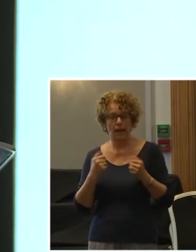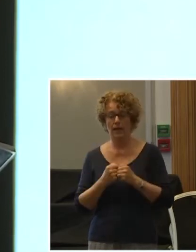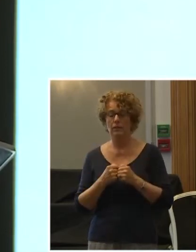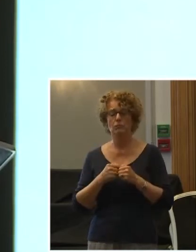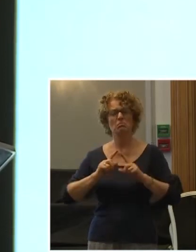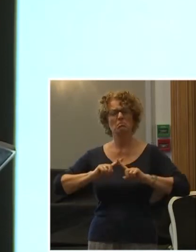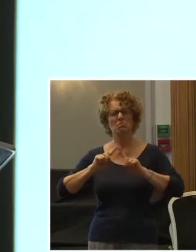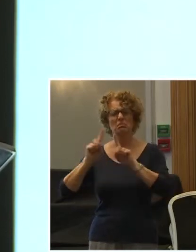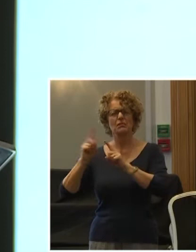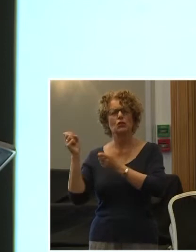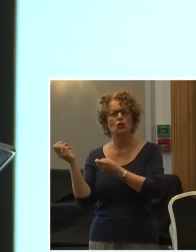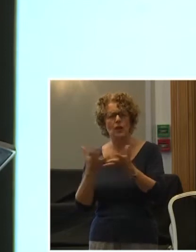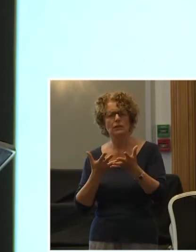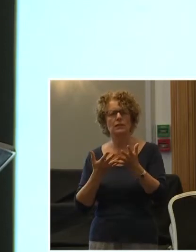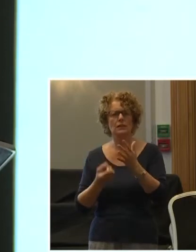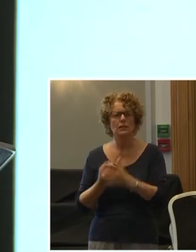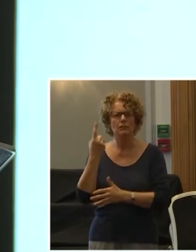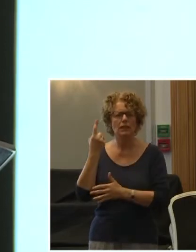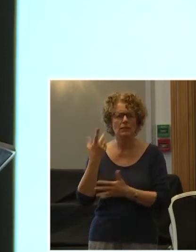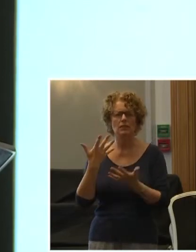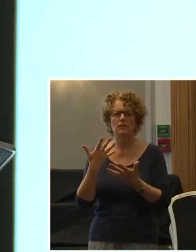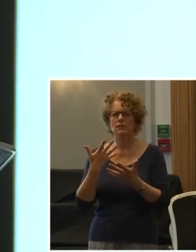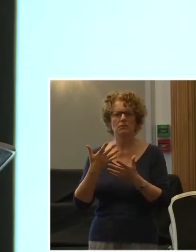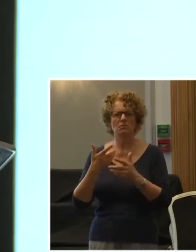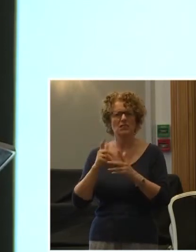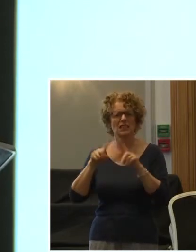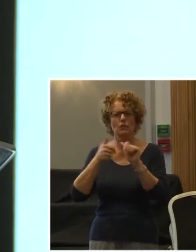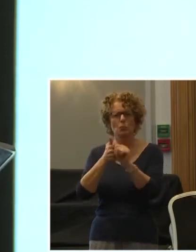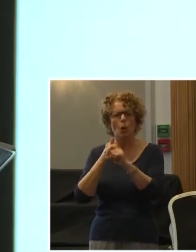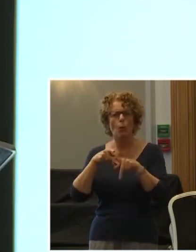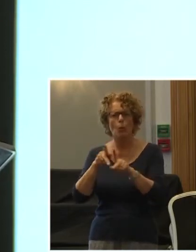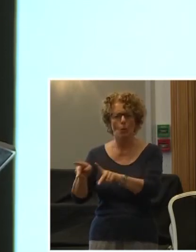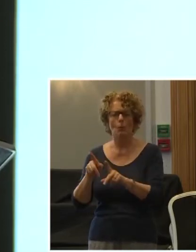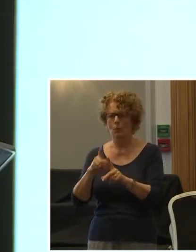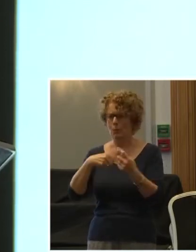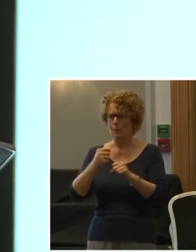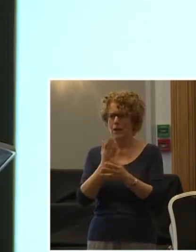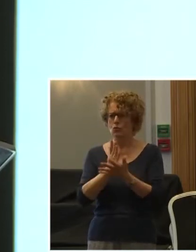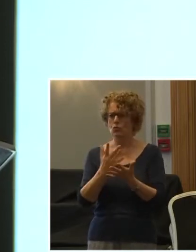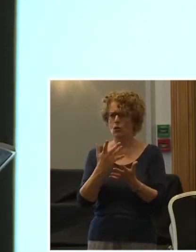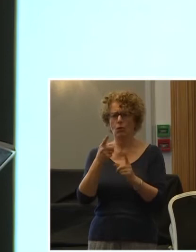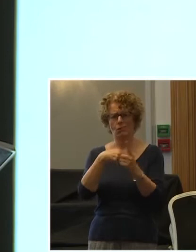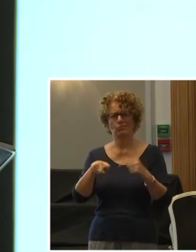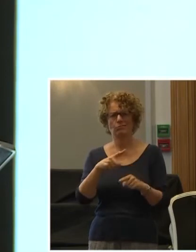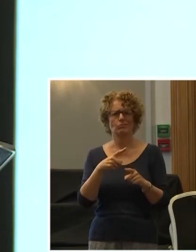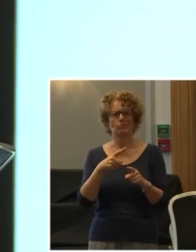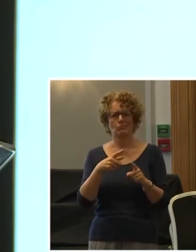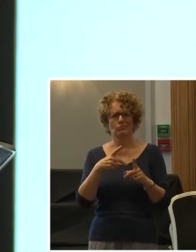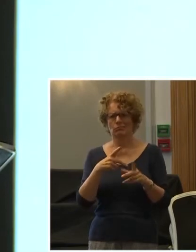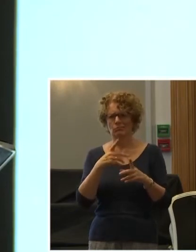support mechanisms to help the IRD community live their best lives today. You'll be hearing about this much later on